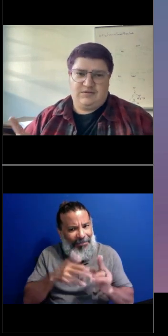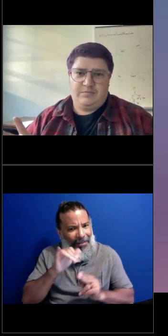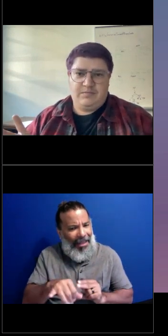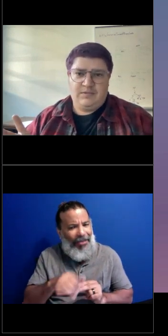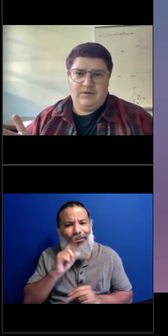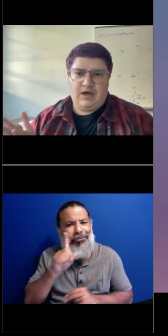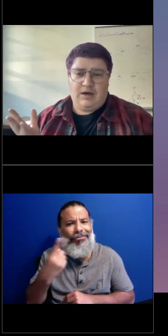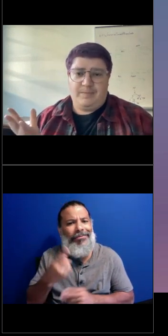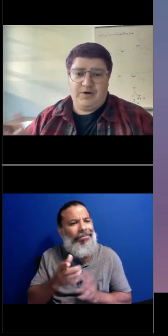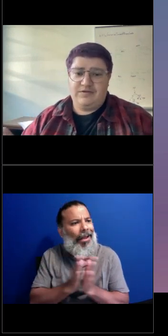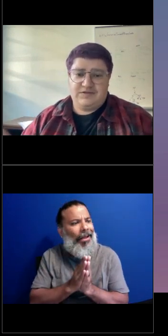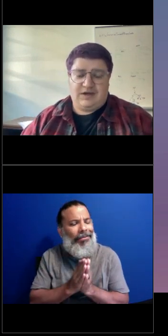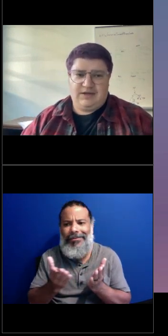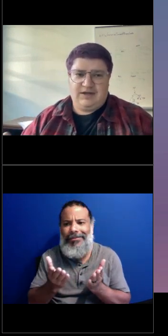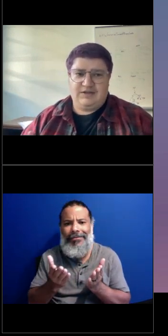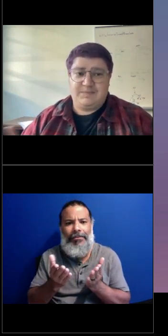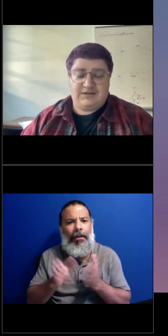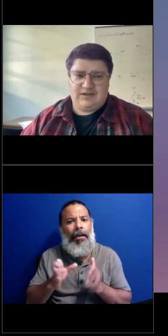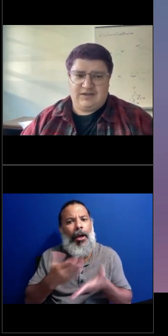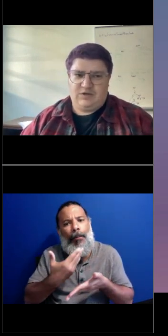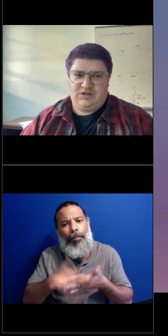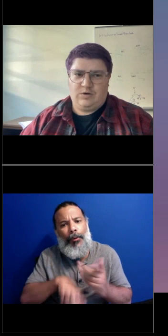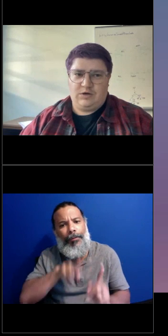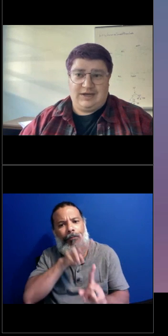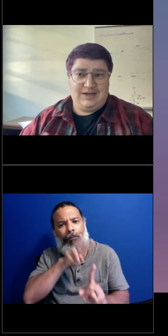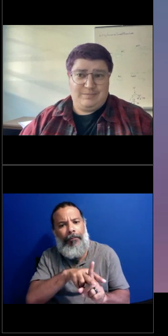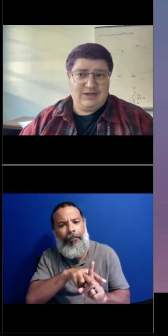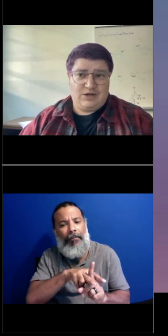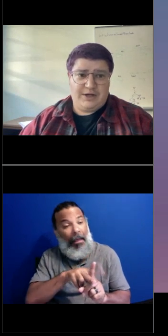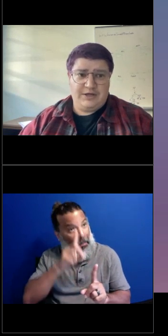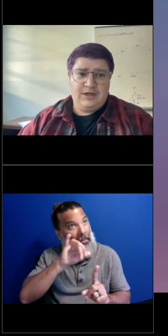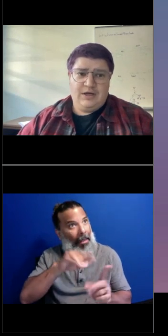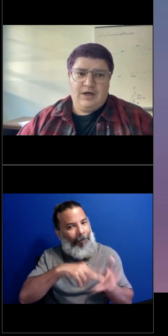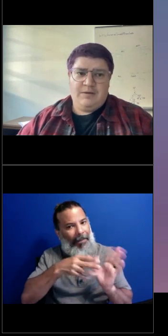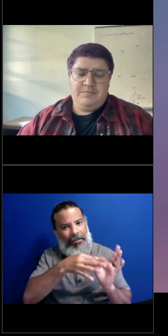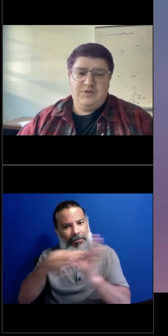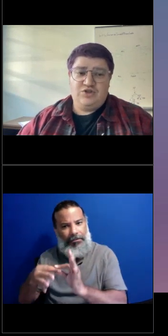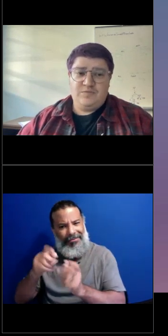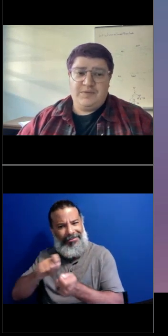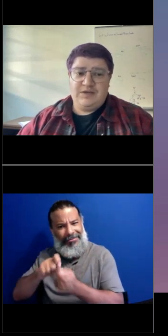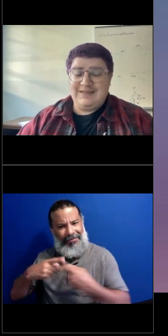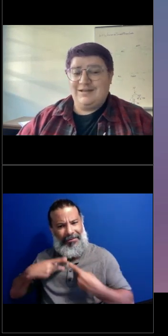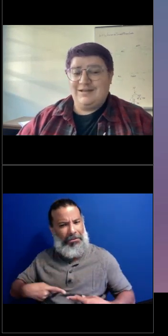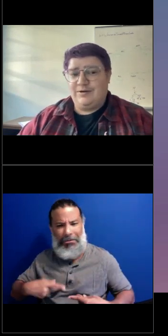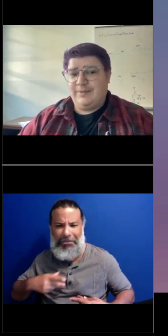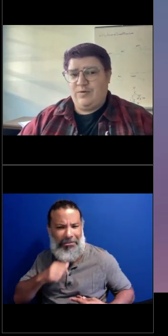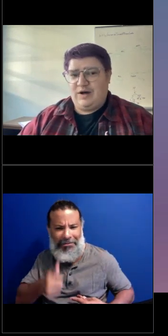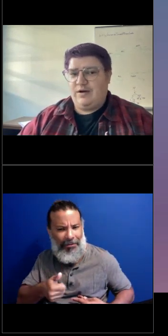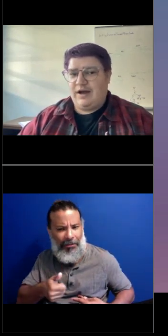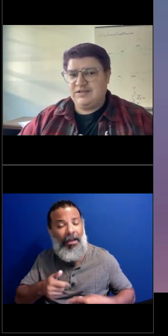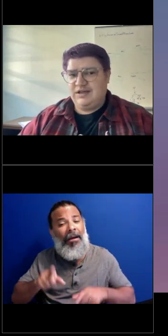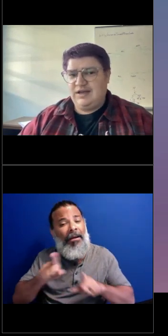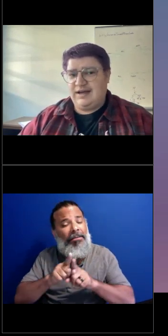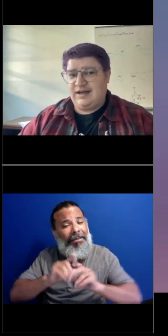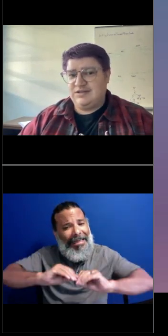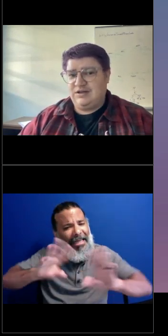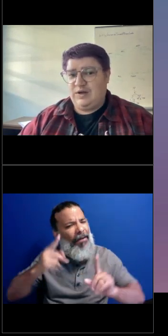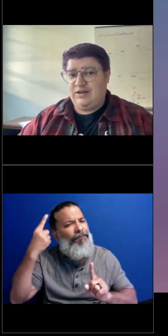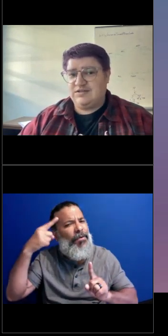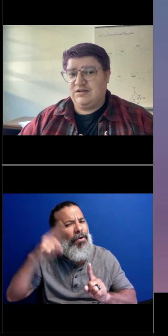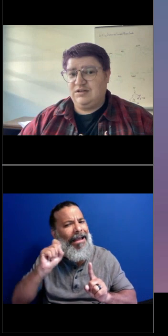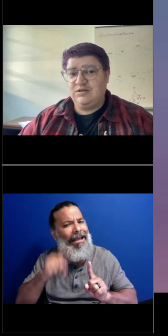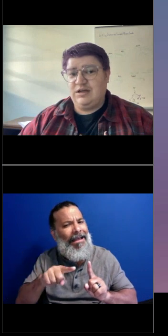ask birth assignment and expect that that's going to correlate. It might not. Do be really clear about why you're asking, and